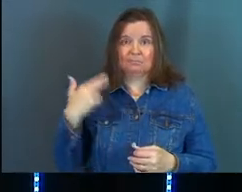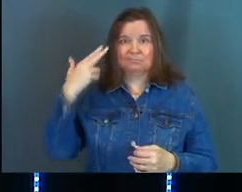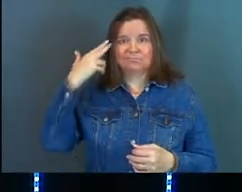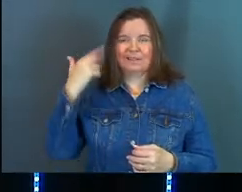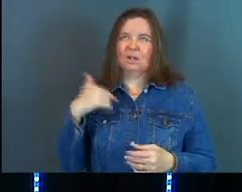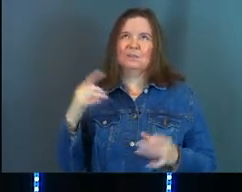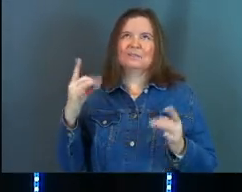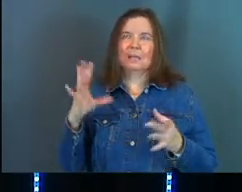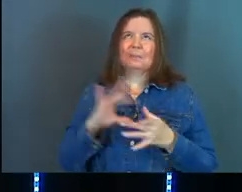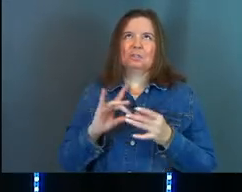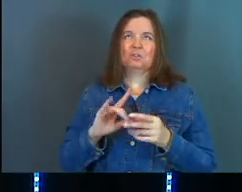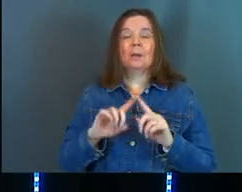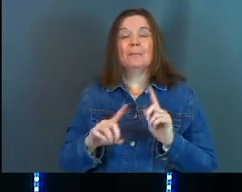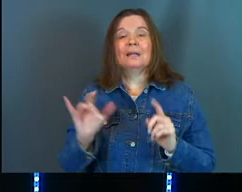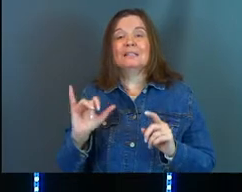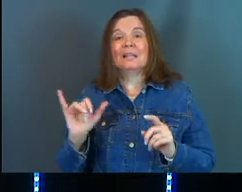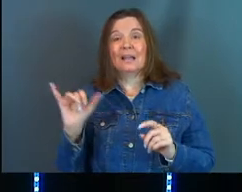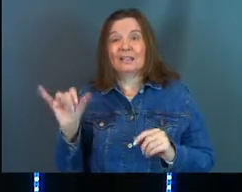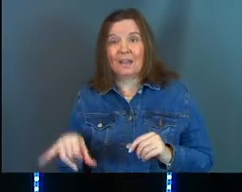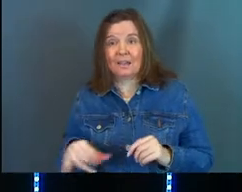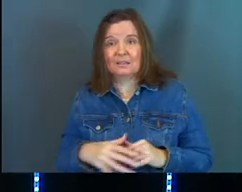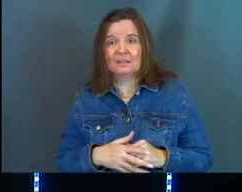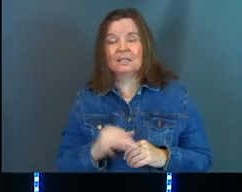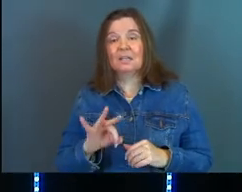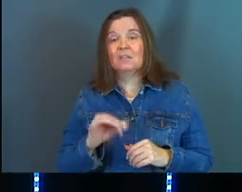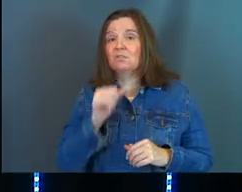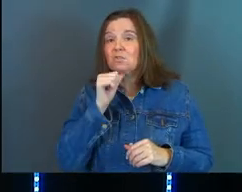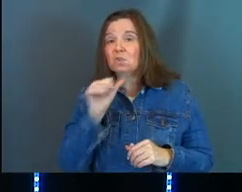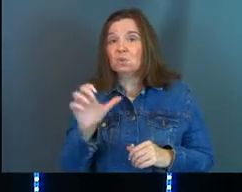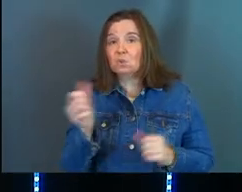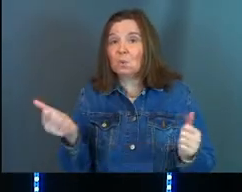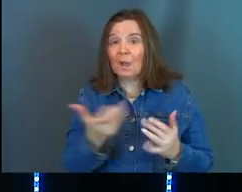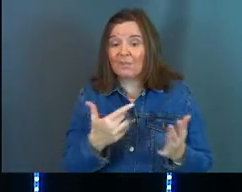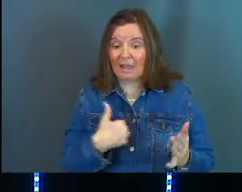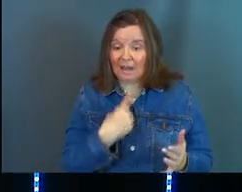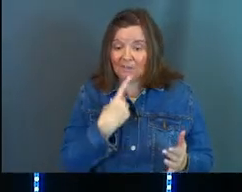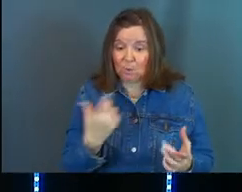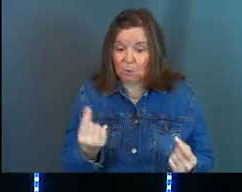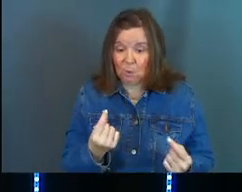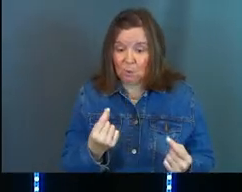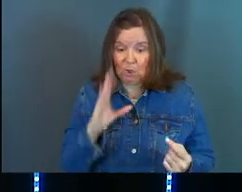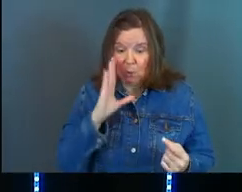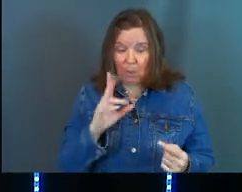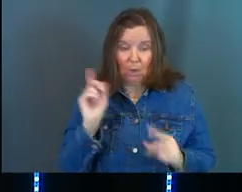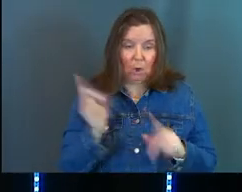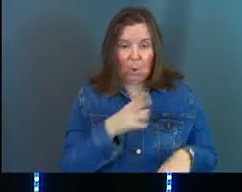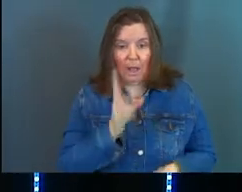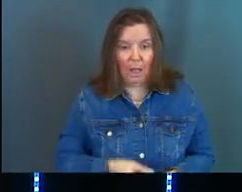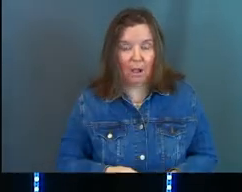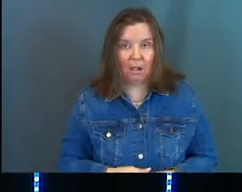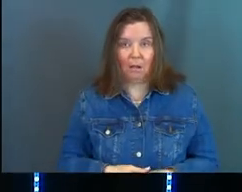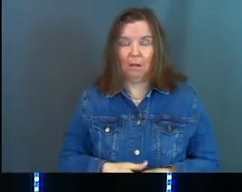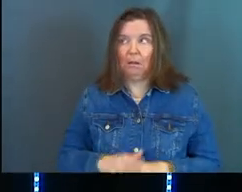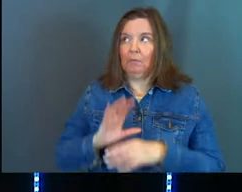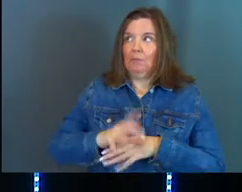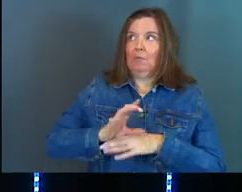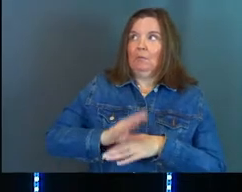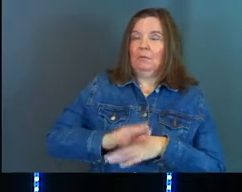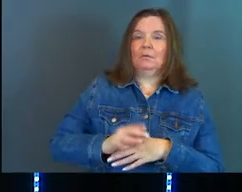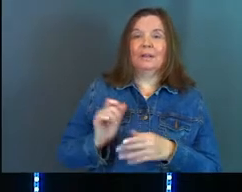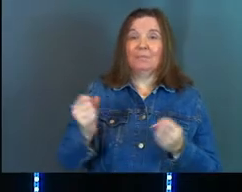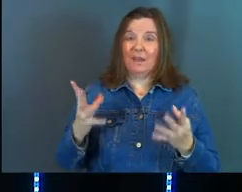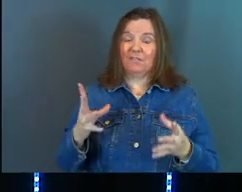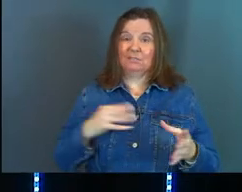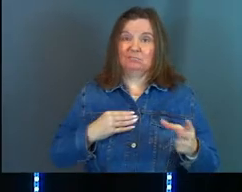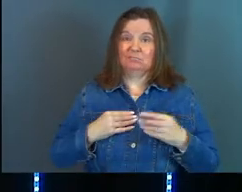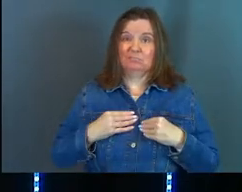And I know this is a terrible illustration, but it's like that. And if you don't do everything that I've told you to do, you're going to go to hell. And that's the way many of us